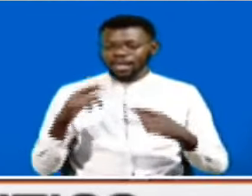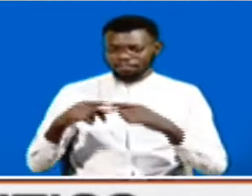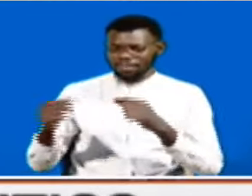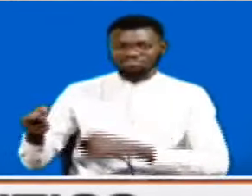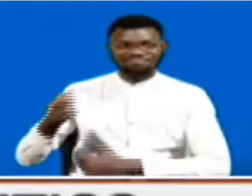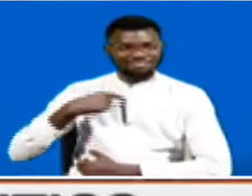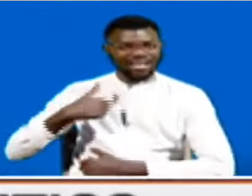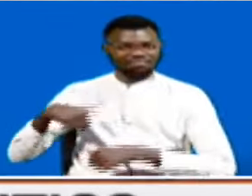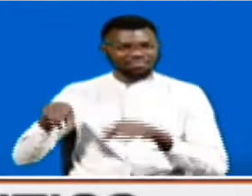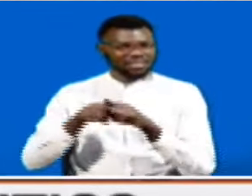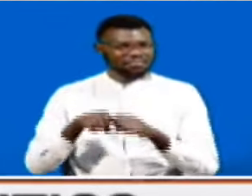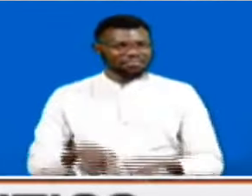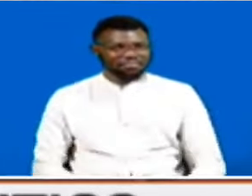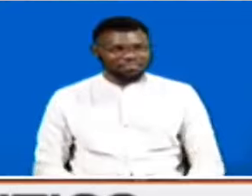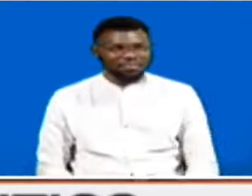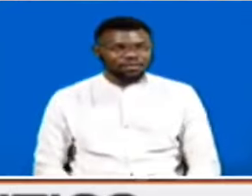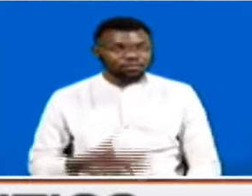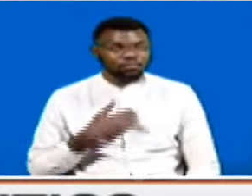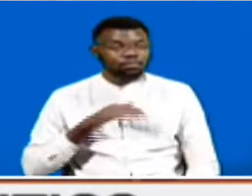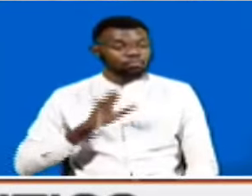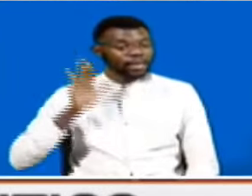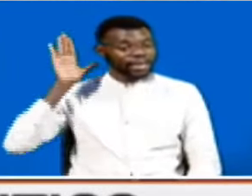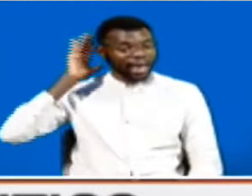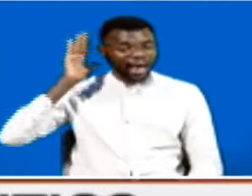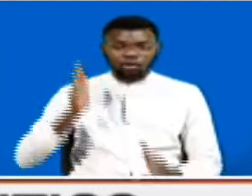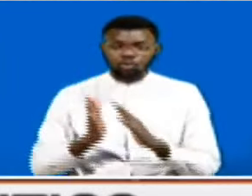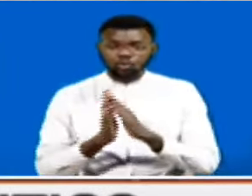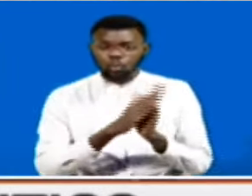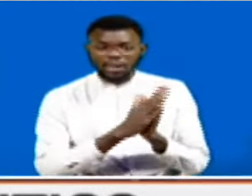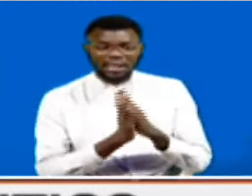Yeah, I just hear the way you hear it.